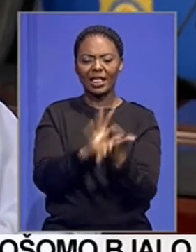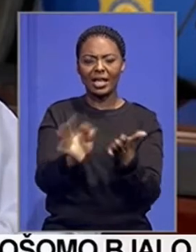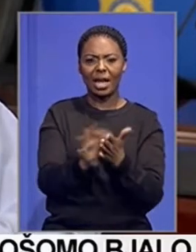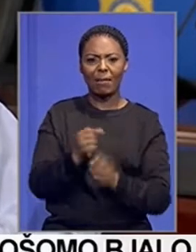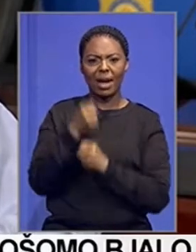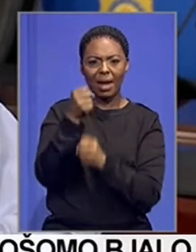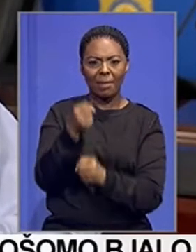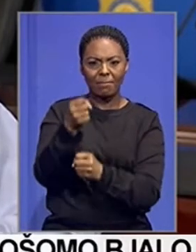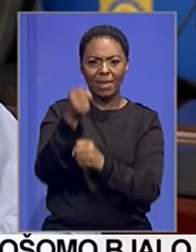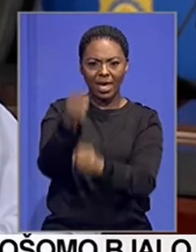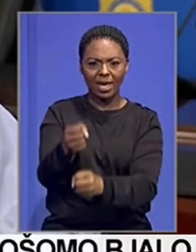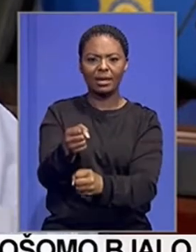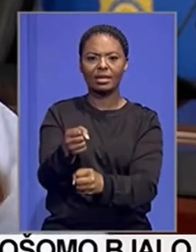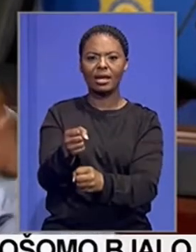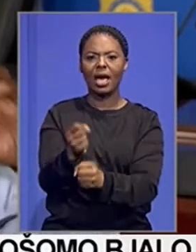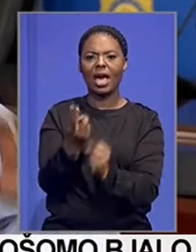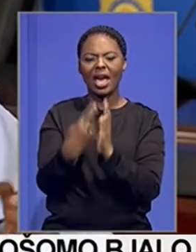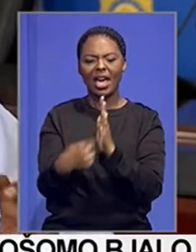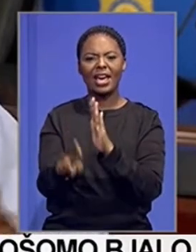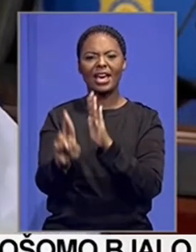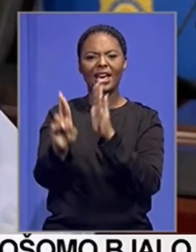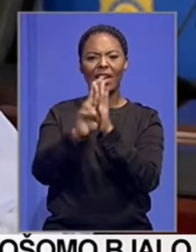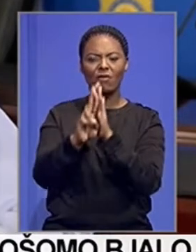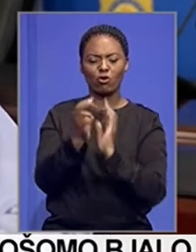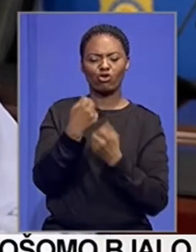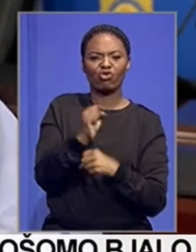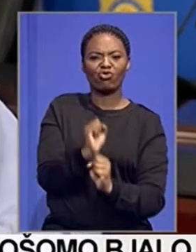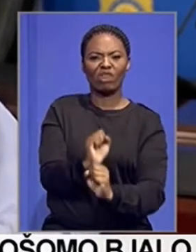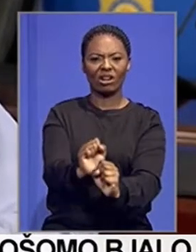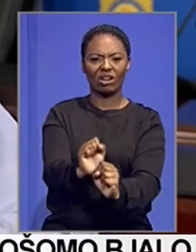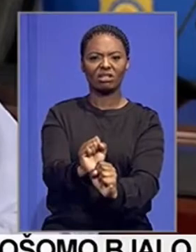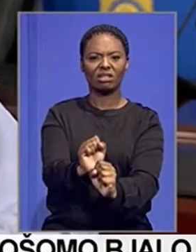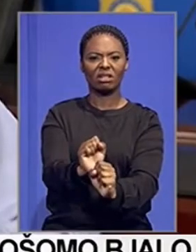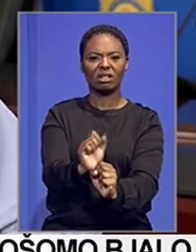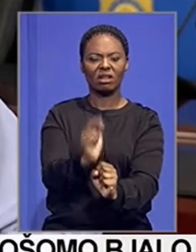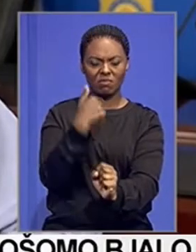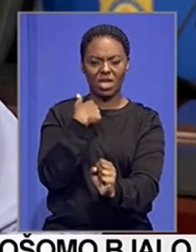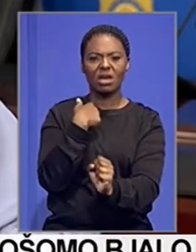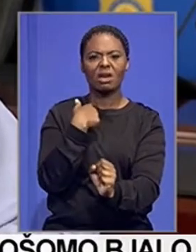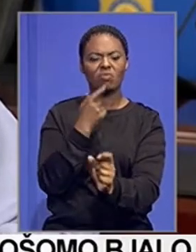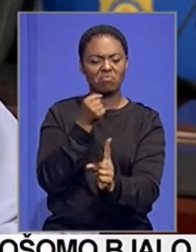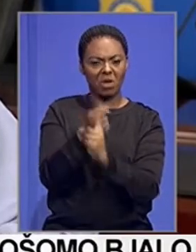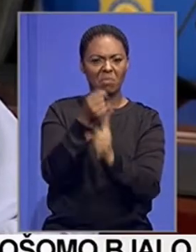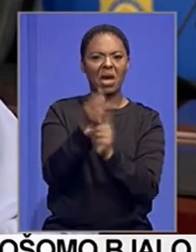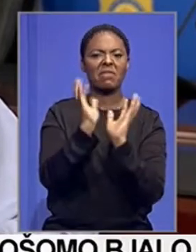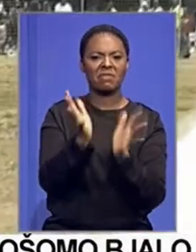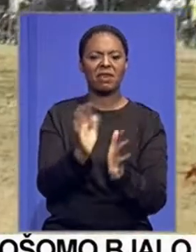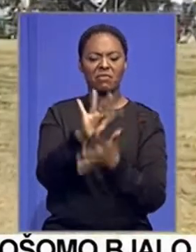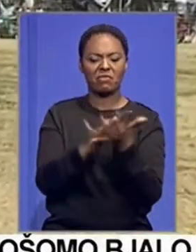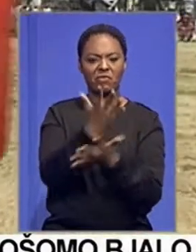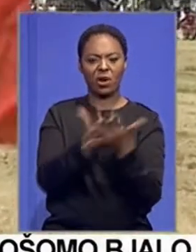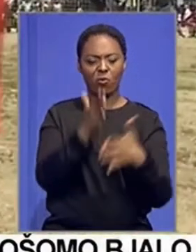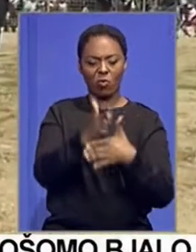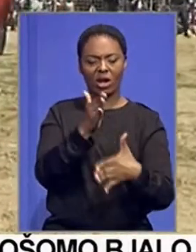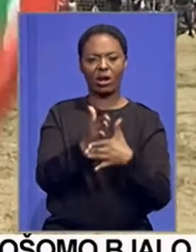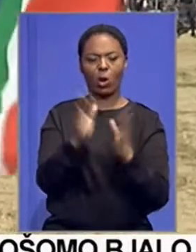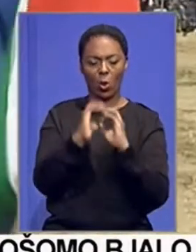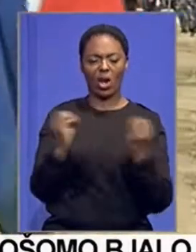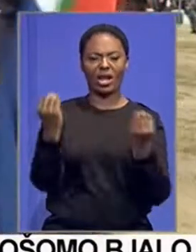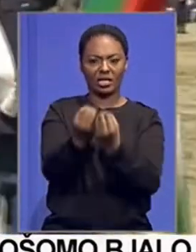the total review of the strategic framework of the organization. So